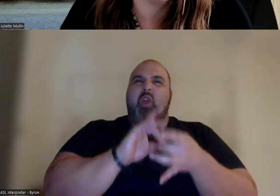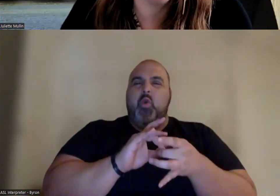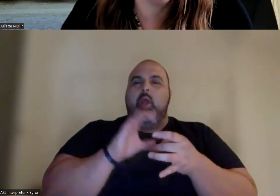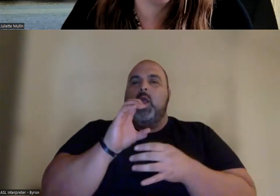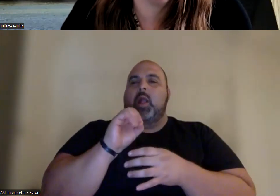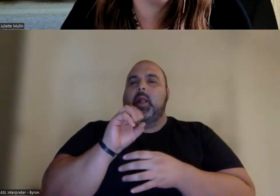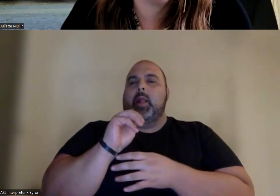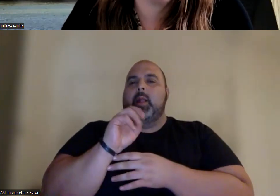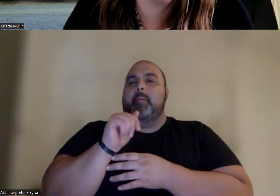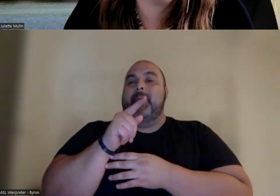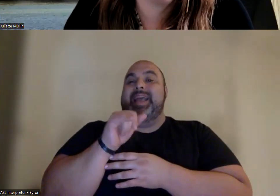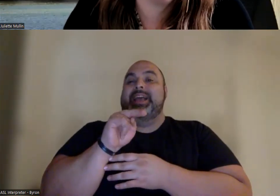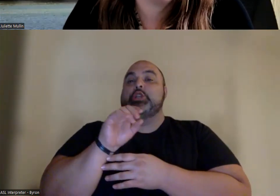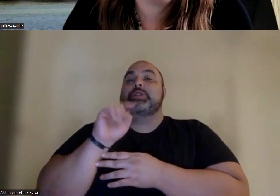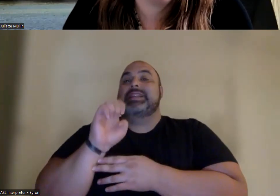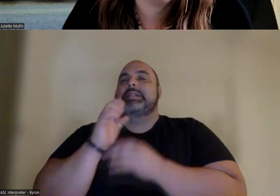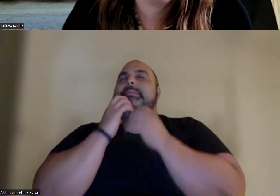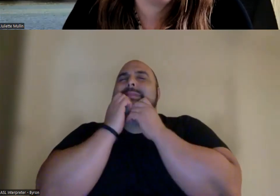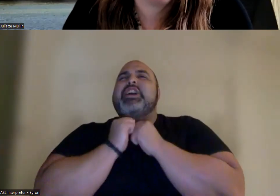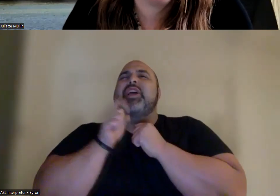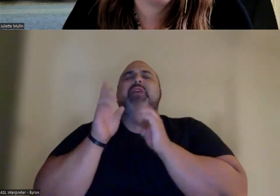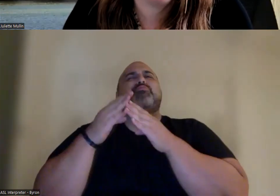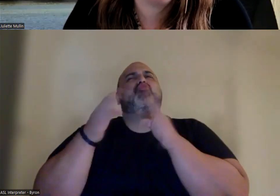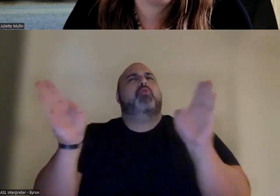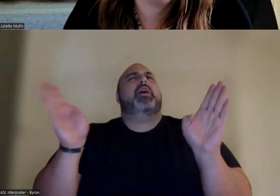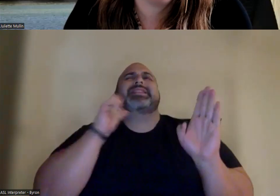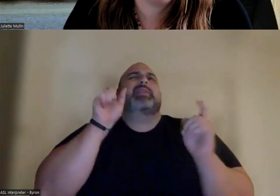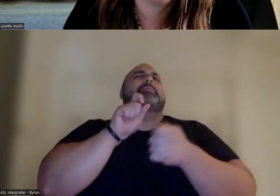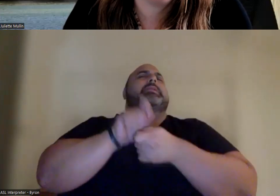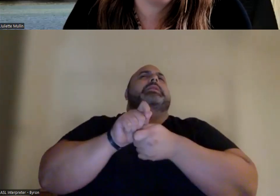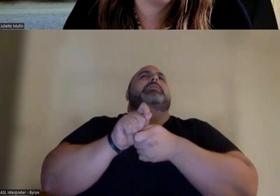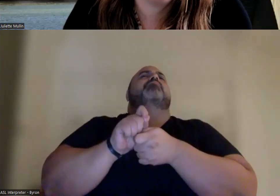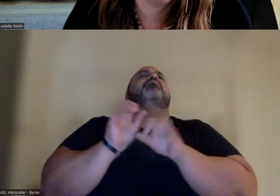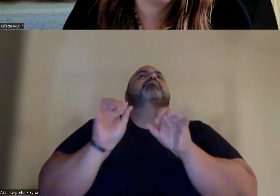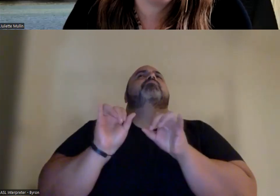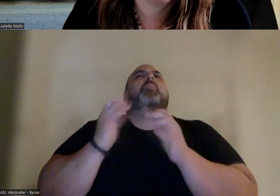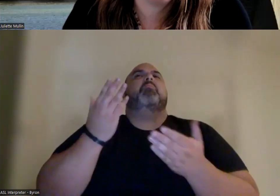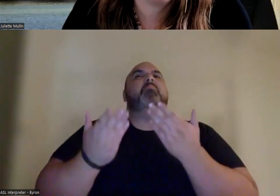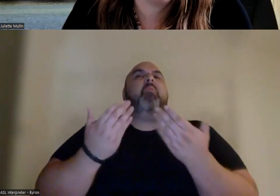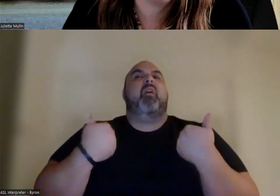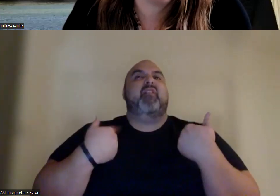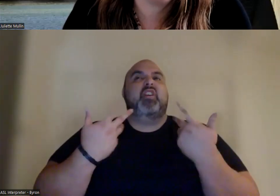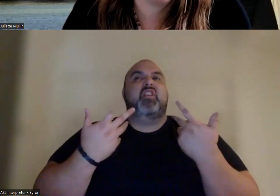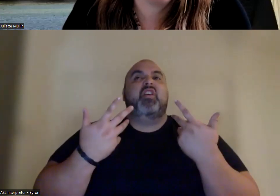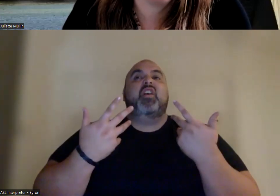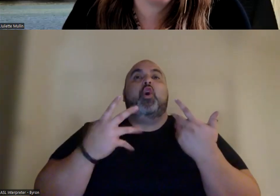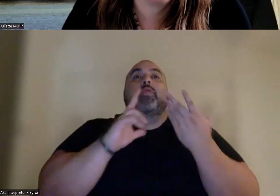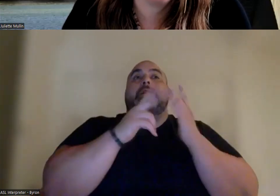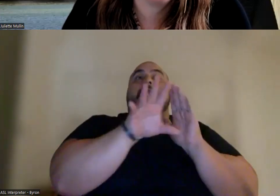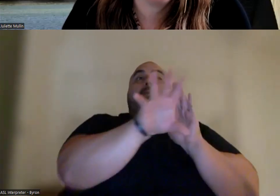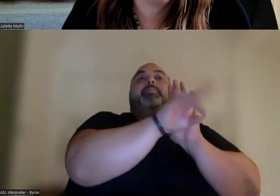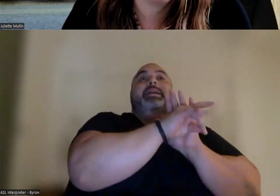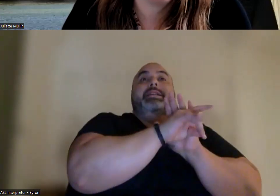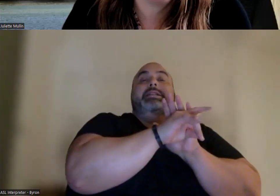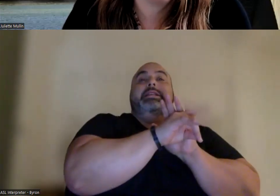visits, it is very broad. And I think that maybe having the designated caregivers may be a